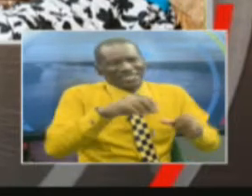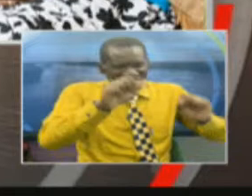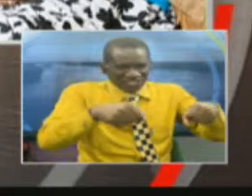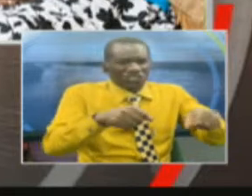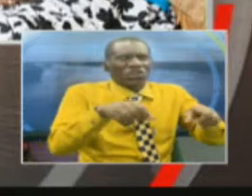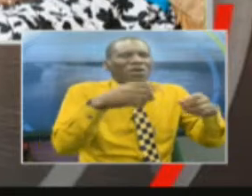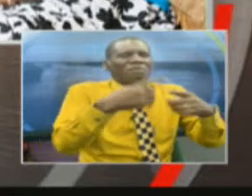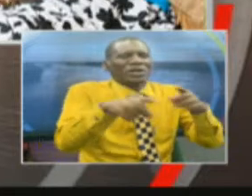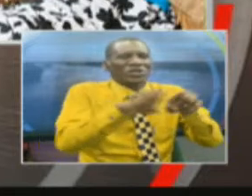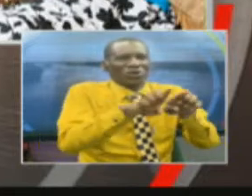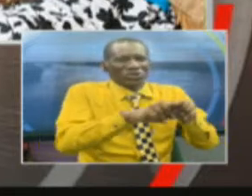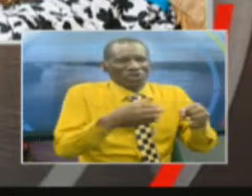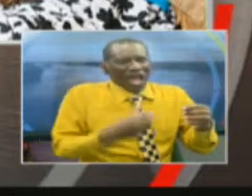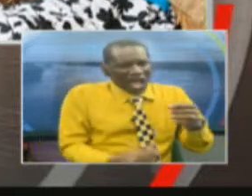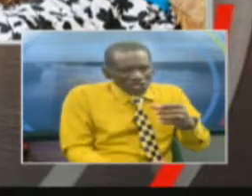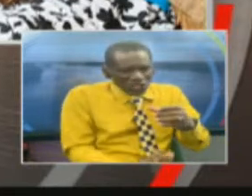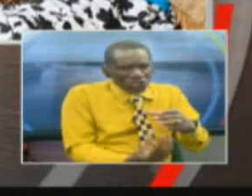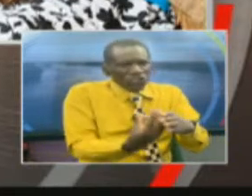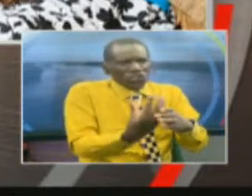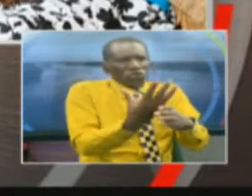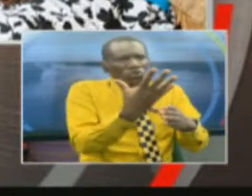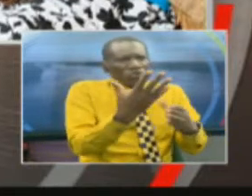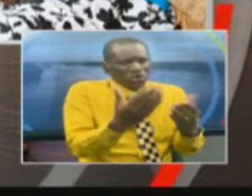I was raised by a very